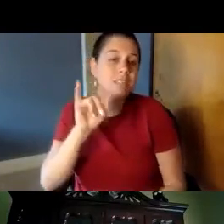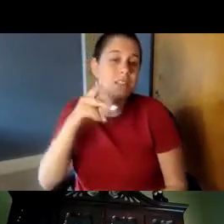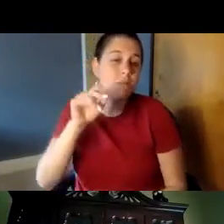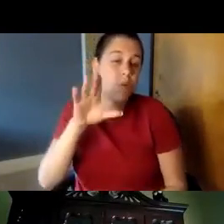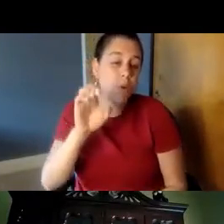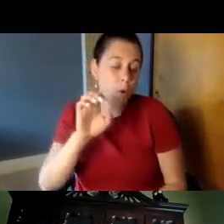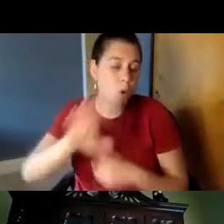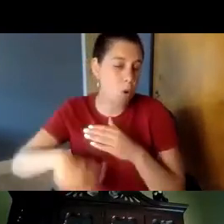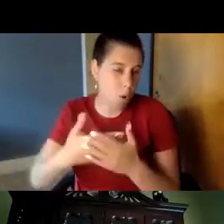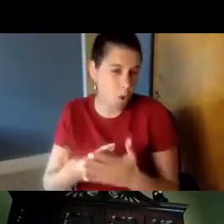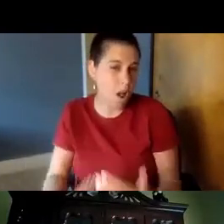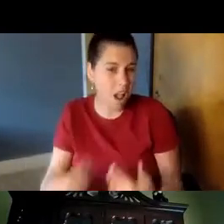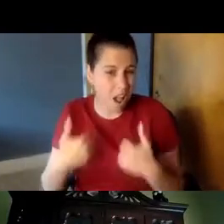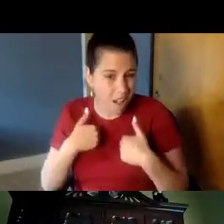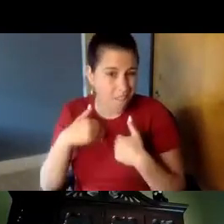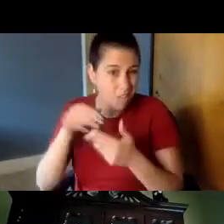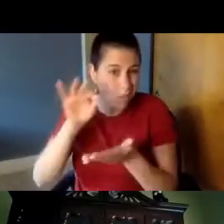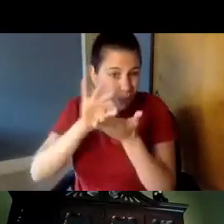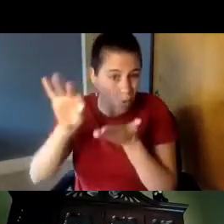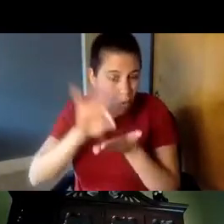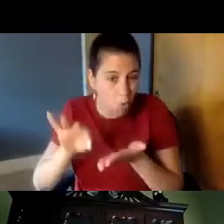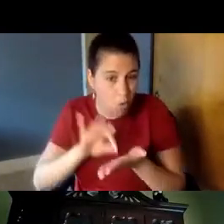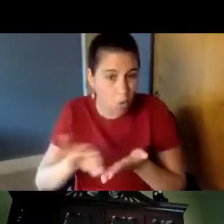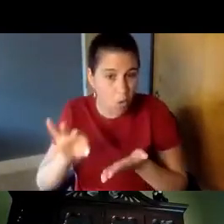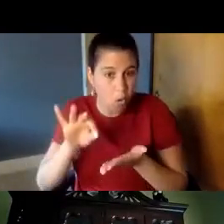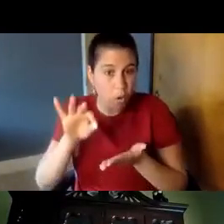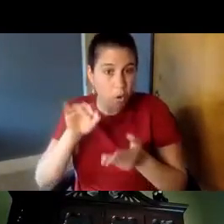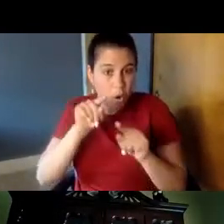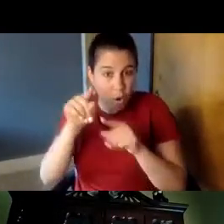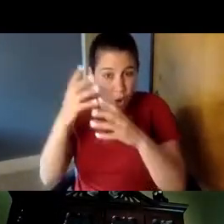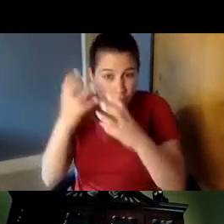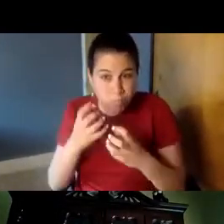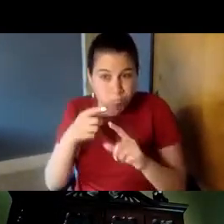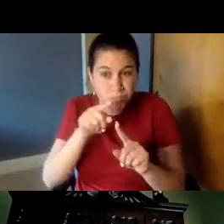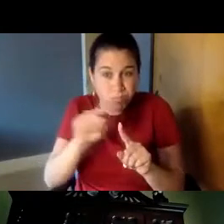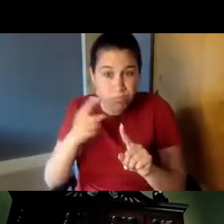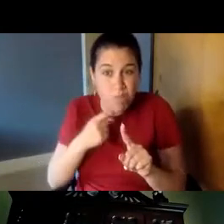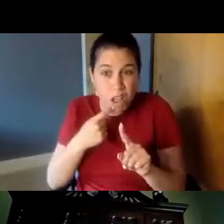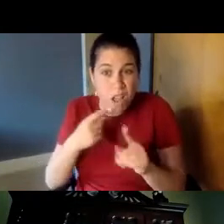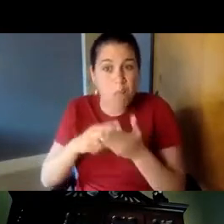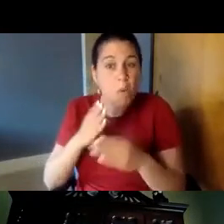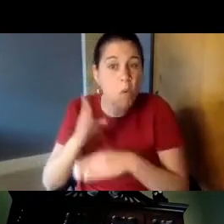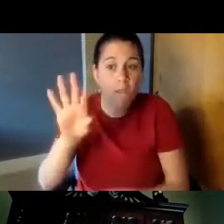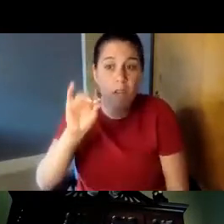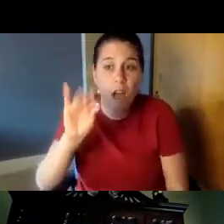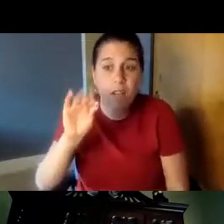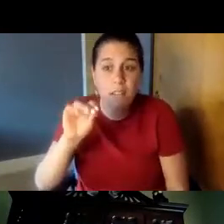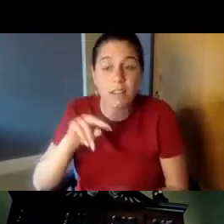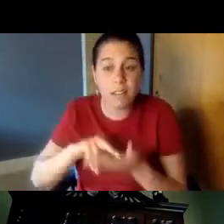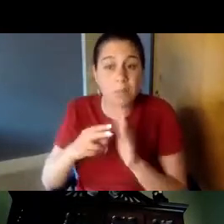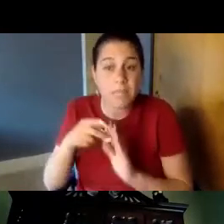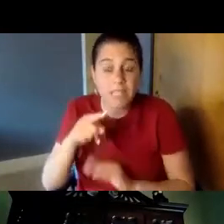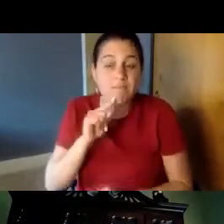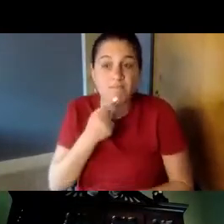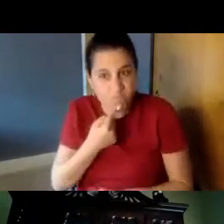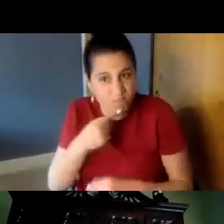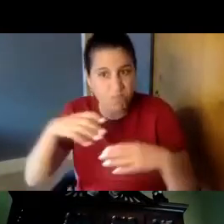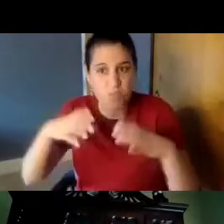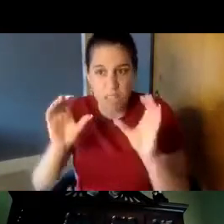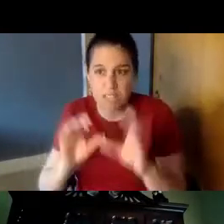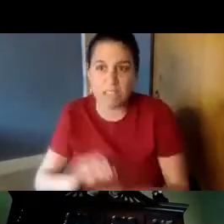have scores on the area deprivation index of over 90, indicating this is an area that is in